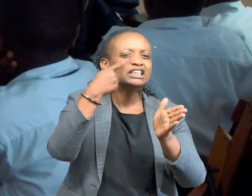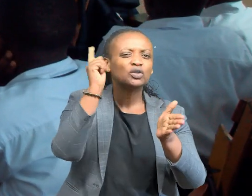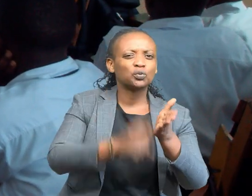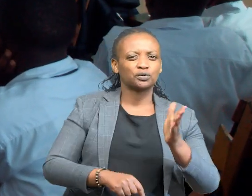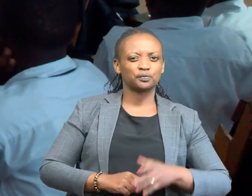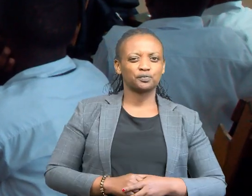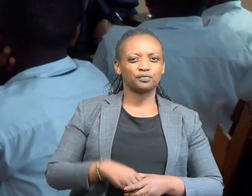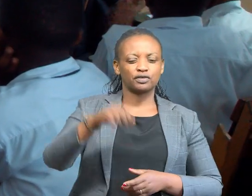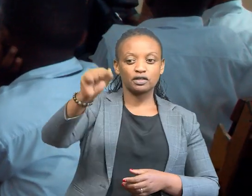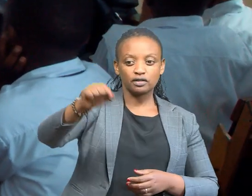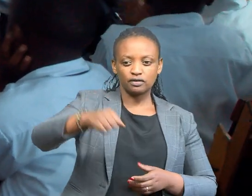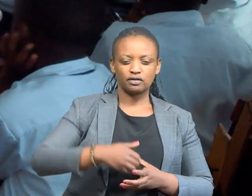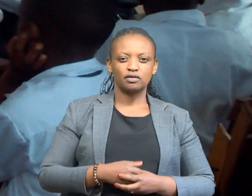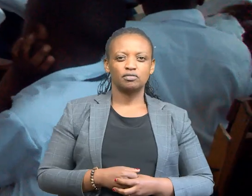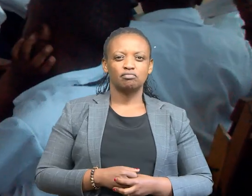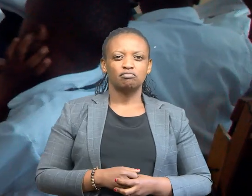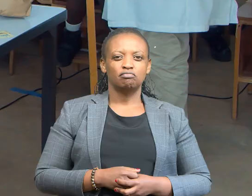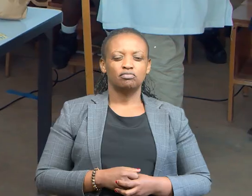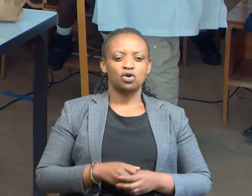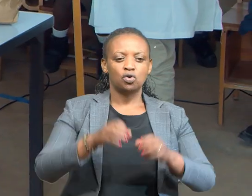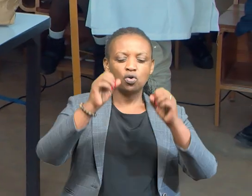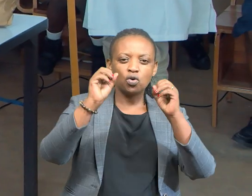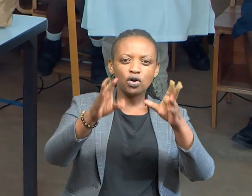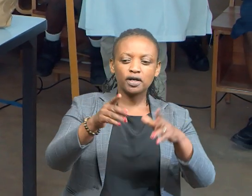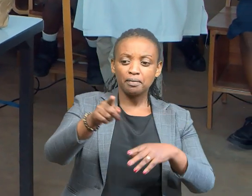the video? Yes.